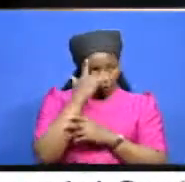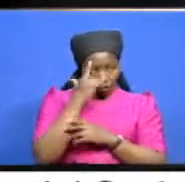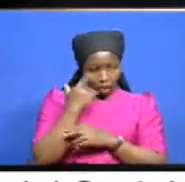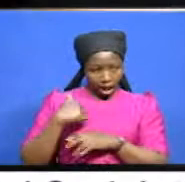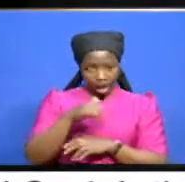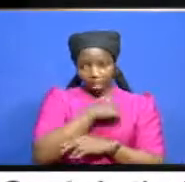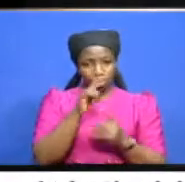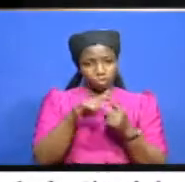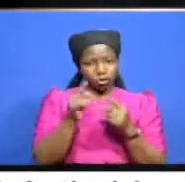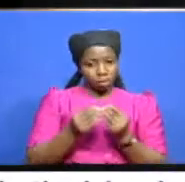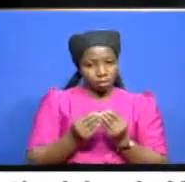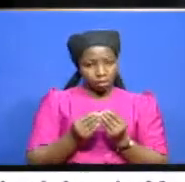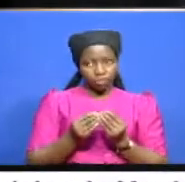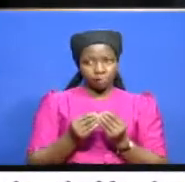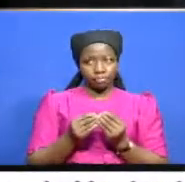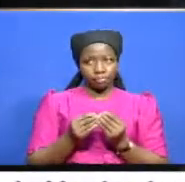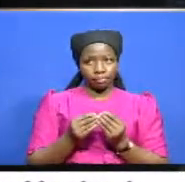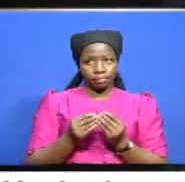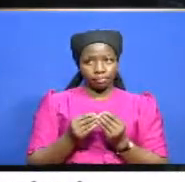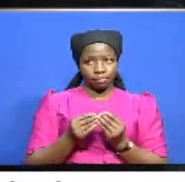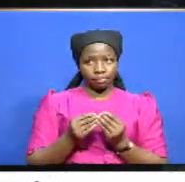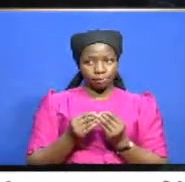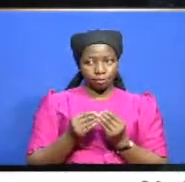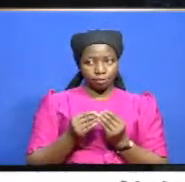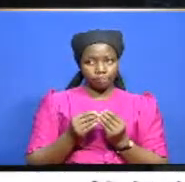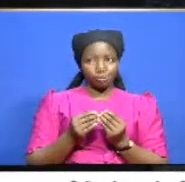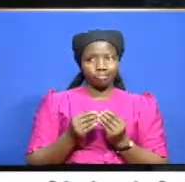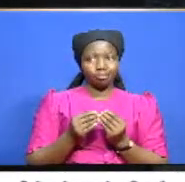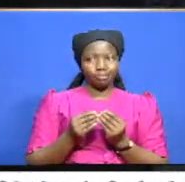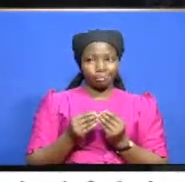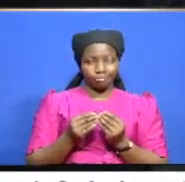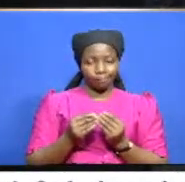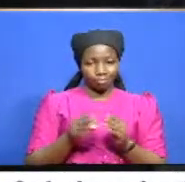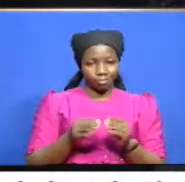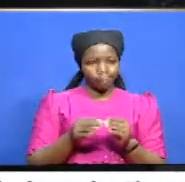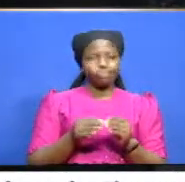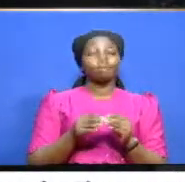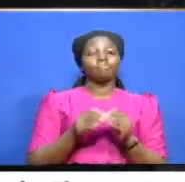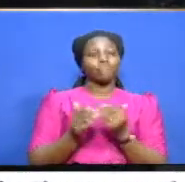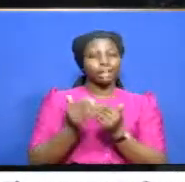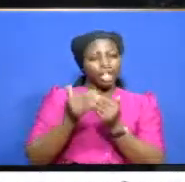the services we offer in this facility.